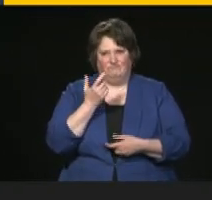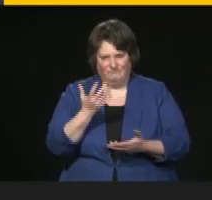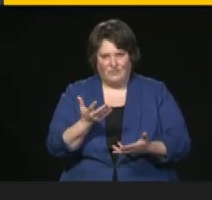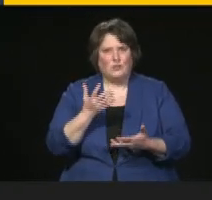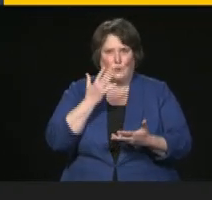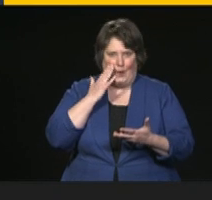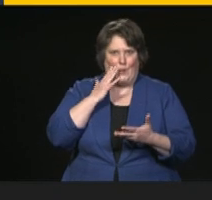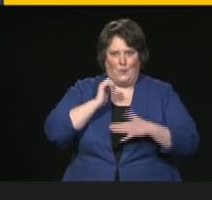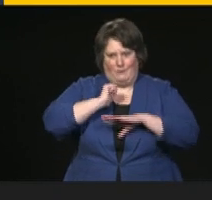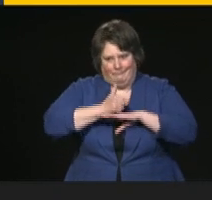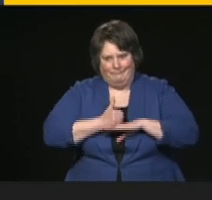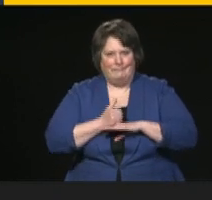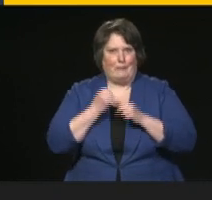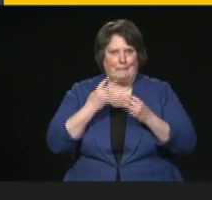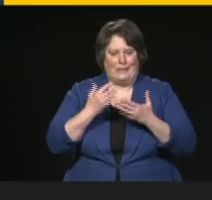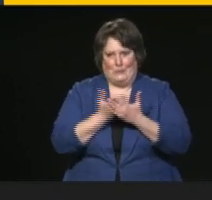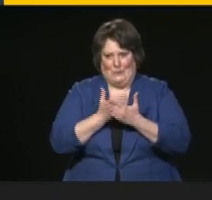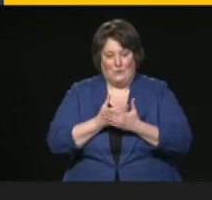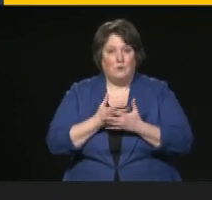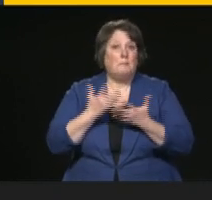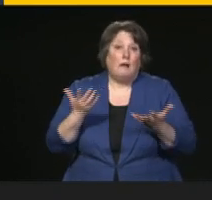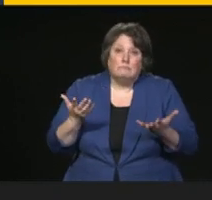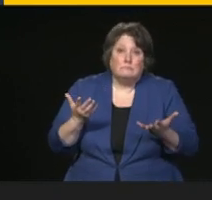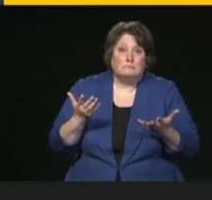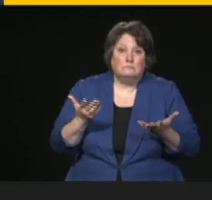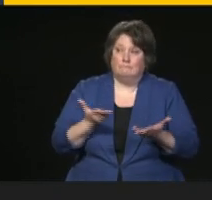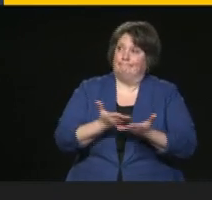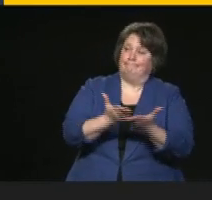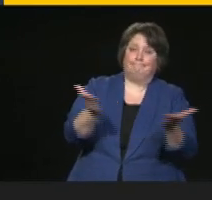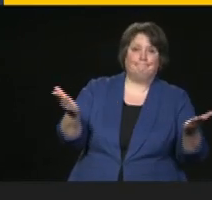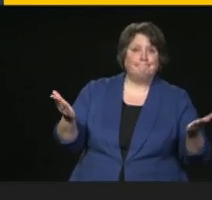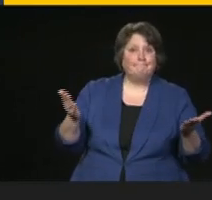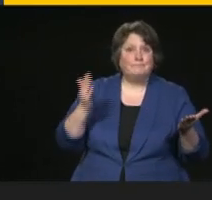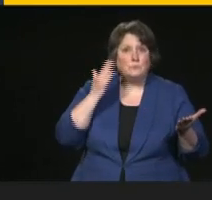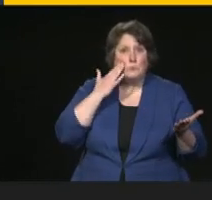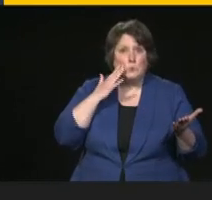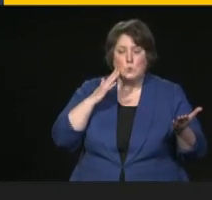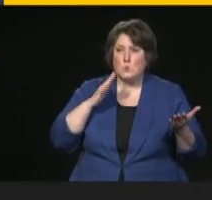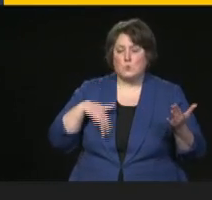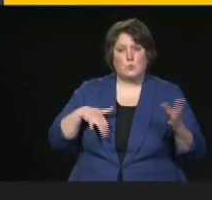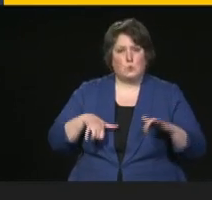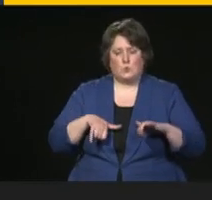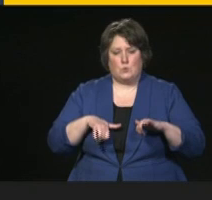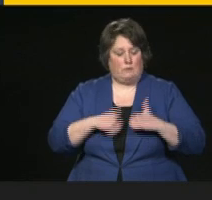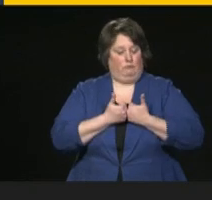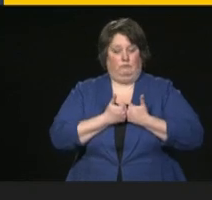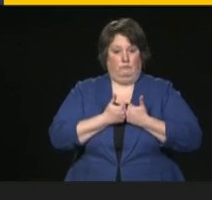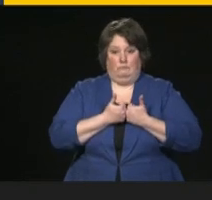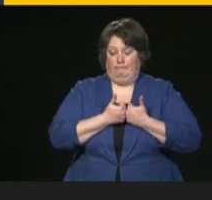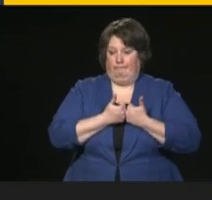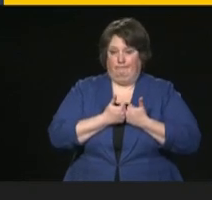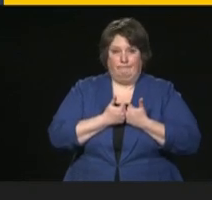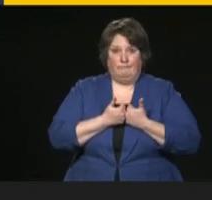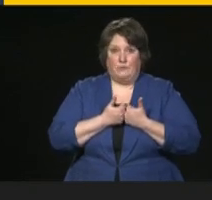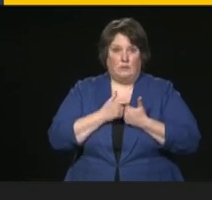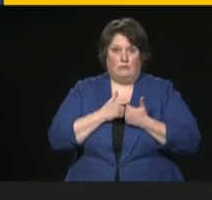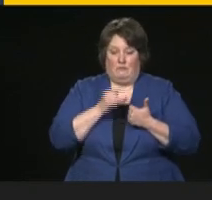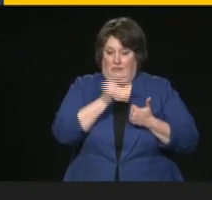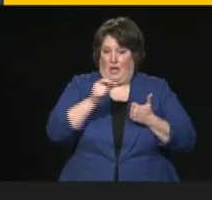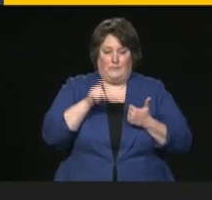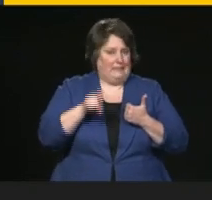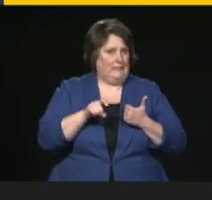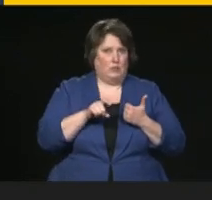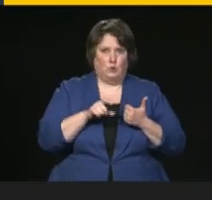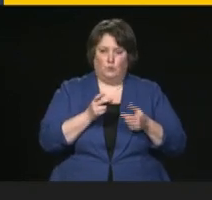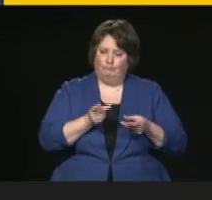that this challenge is one that we need to react to on a day-by-day